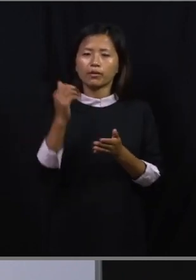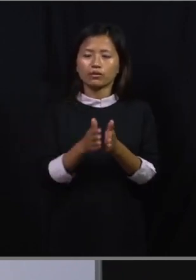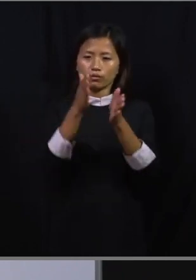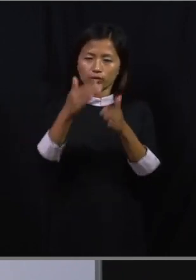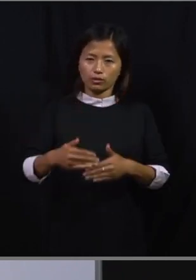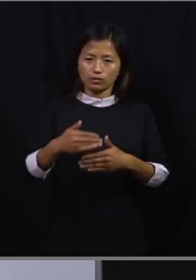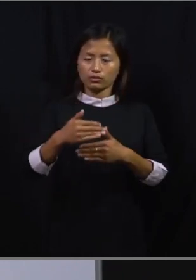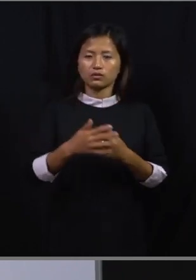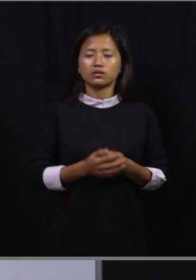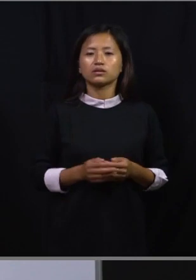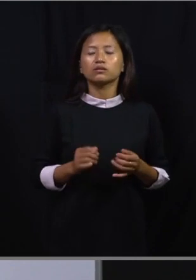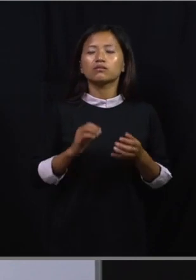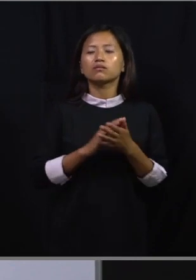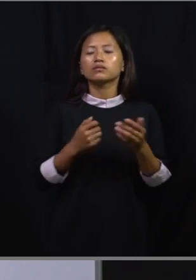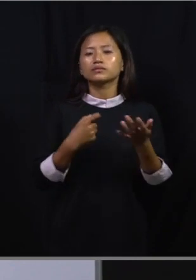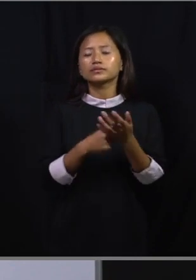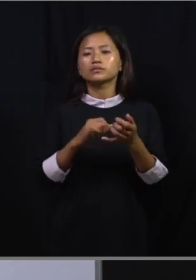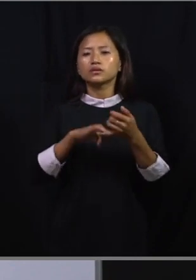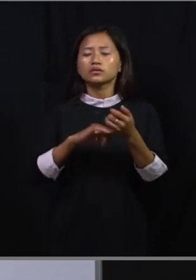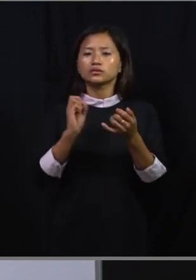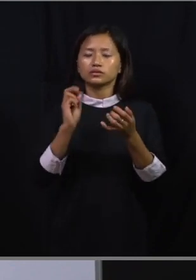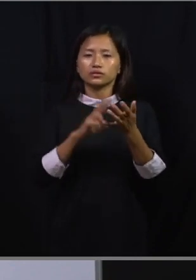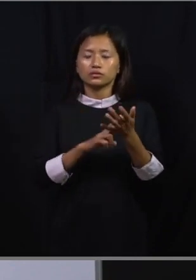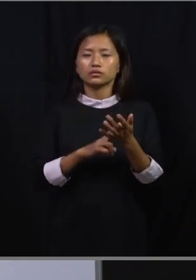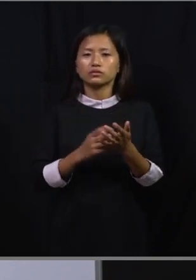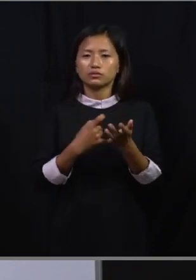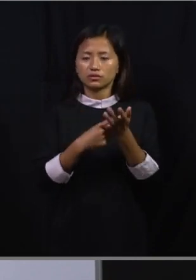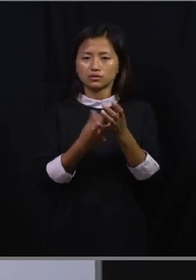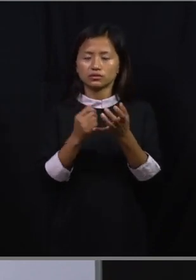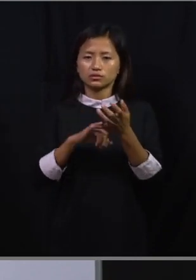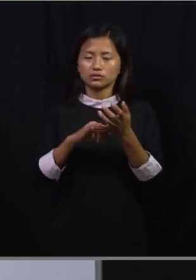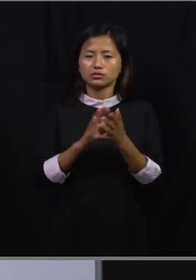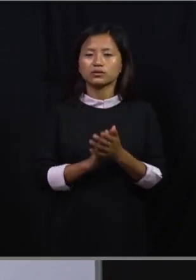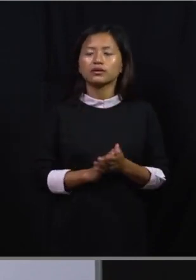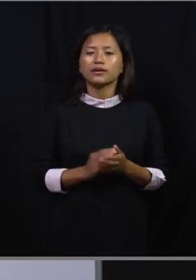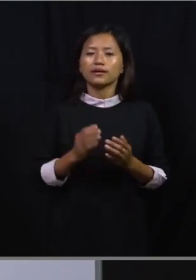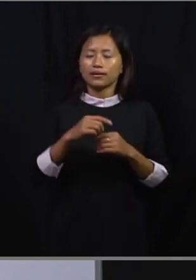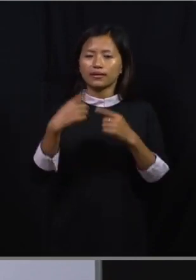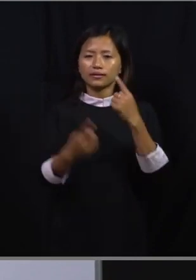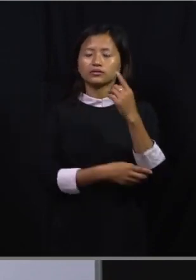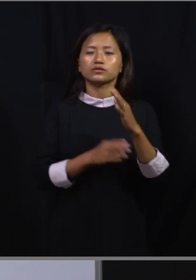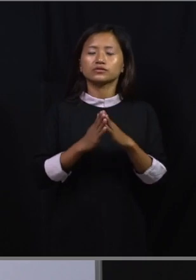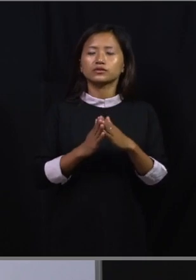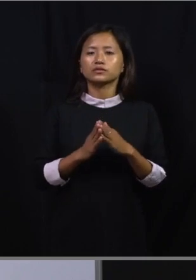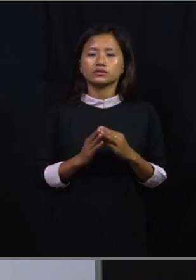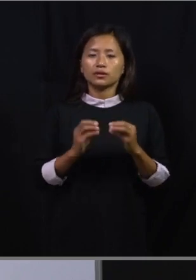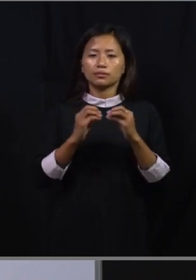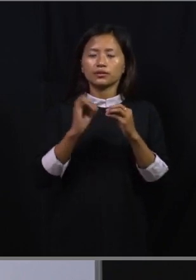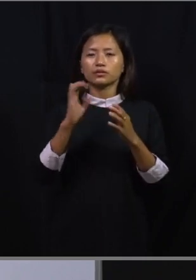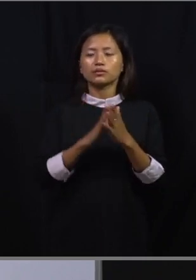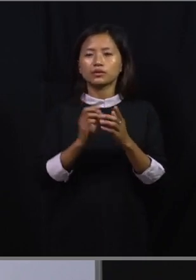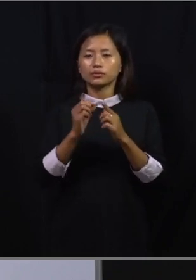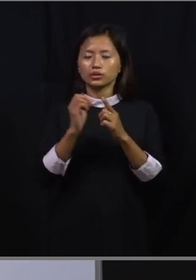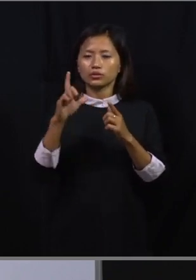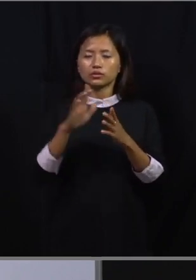the Russians or the Soviet bloc. Okay, so in this, with the end of bipolarity, that means the disintegration